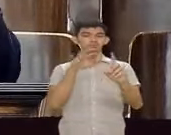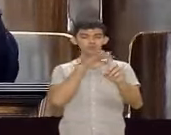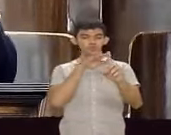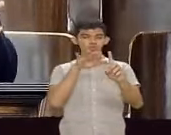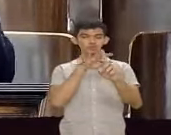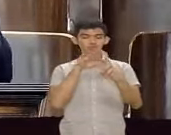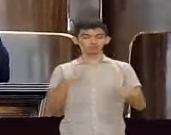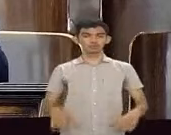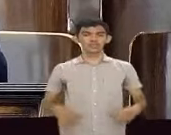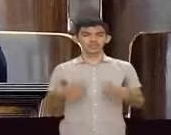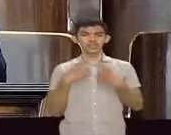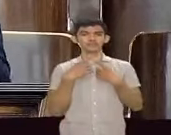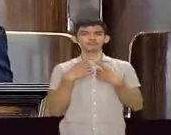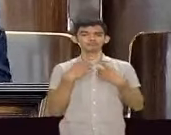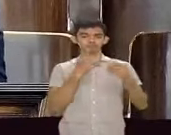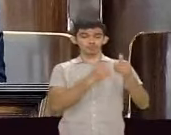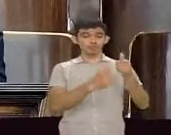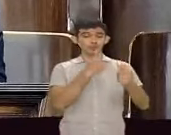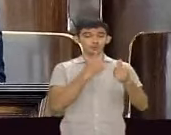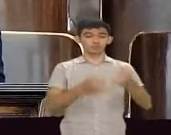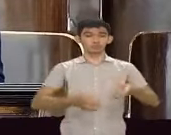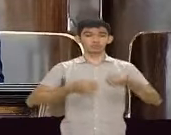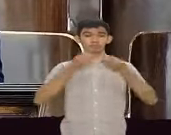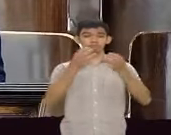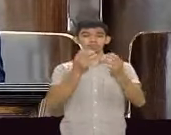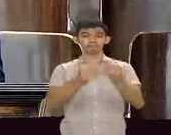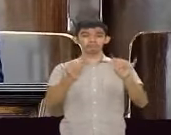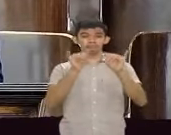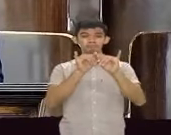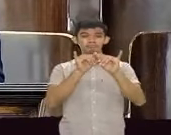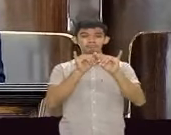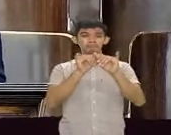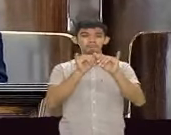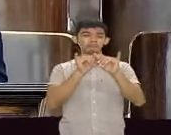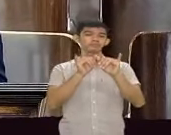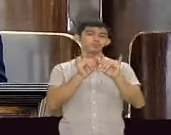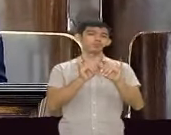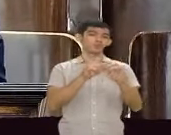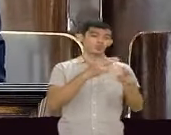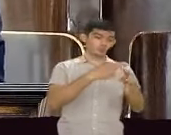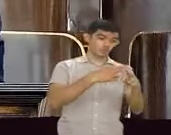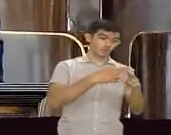ourselves tonight. Which are we giving importance to? The temporal